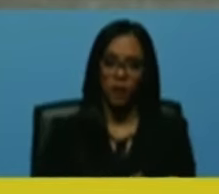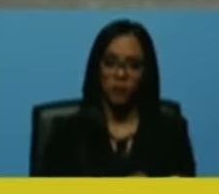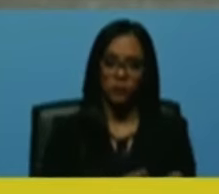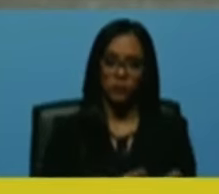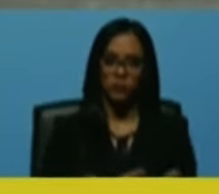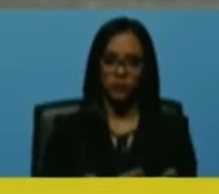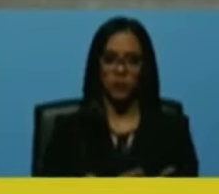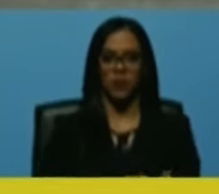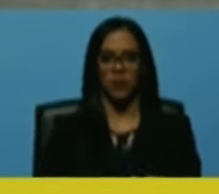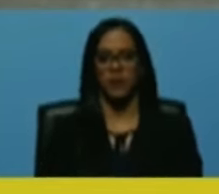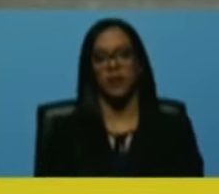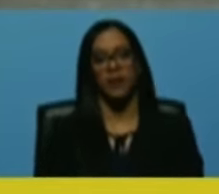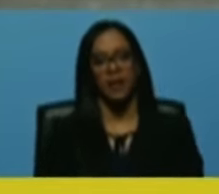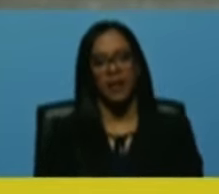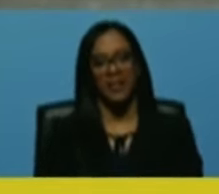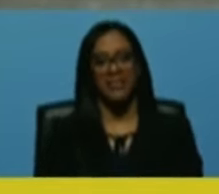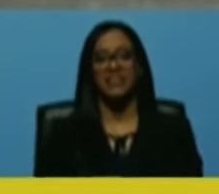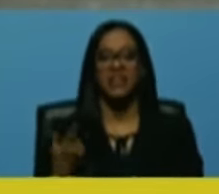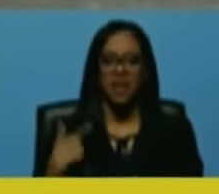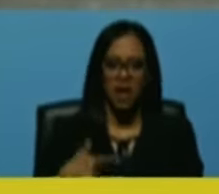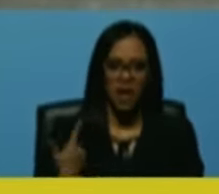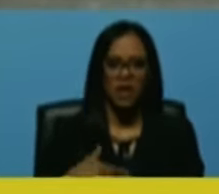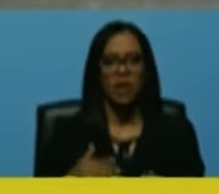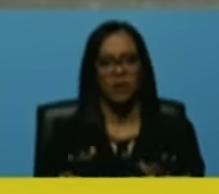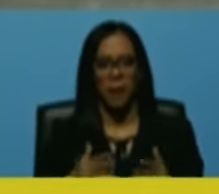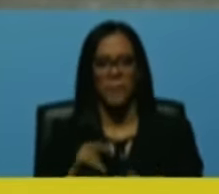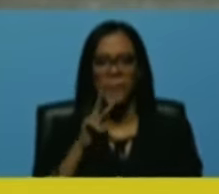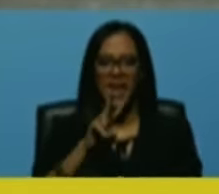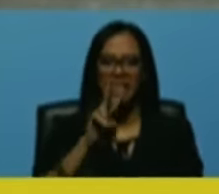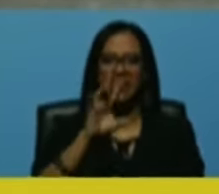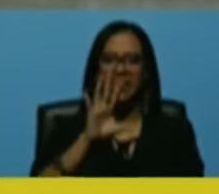projects that have been submitted are around